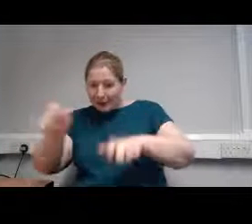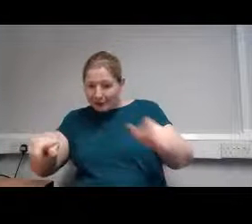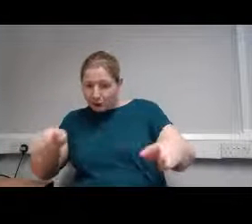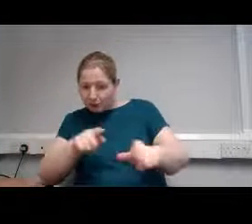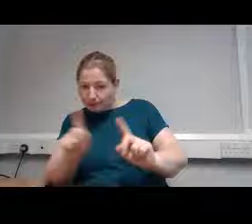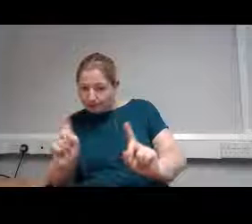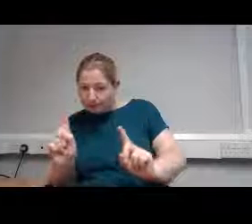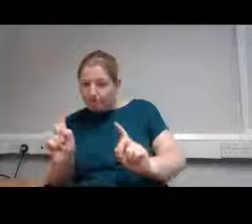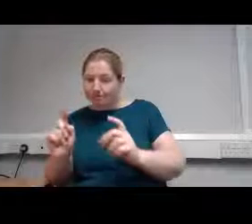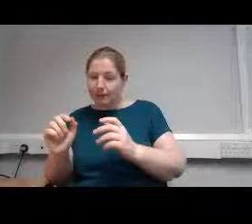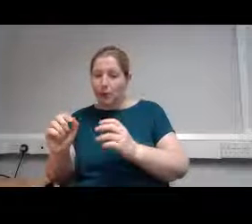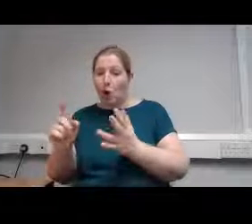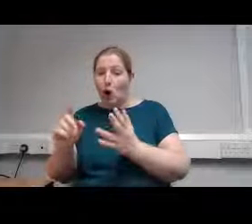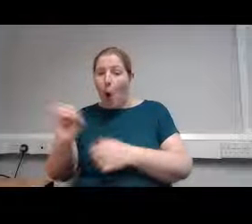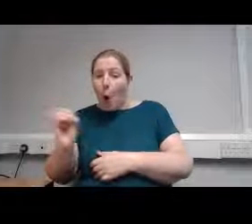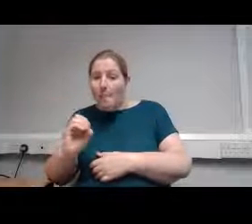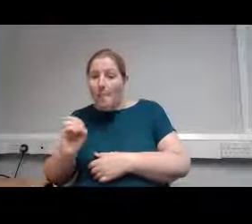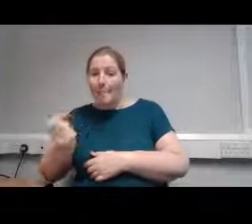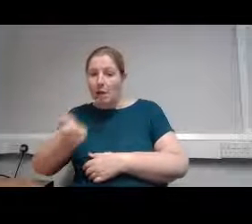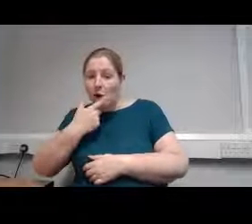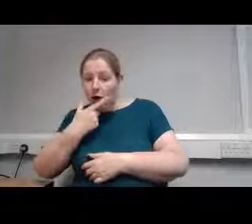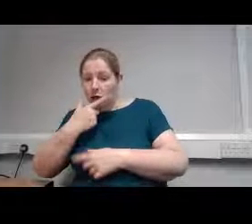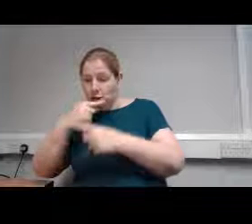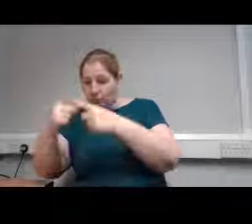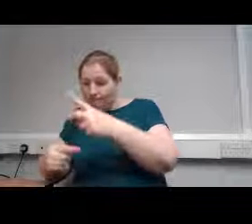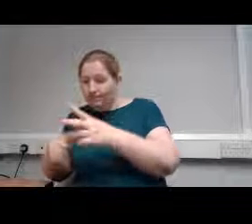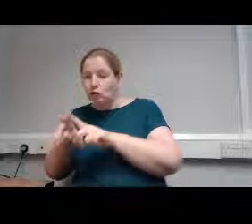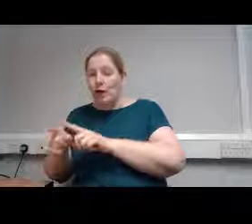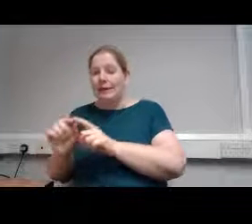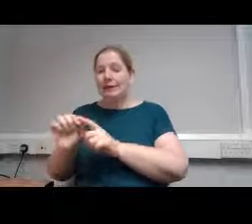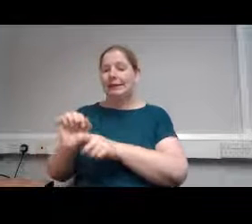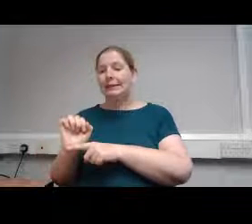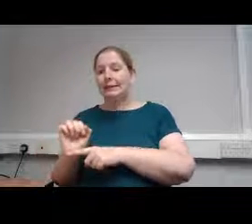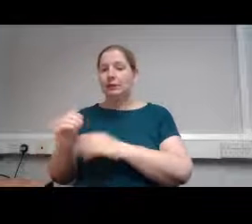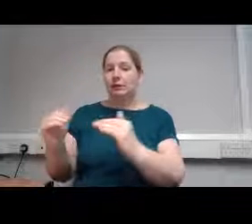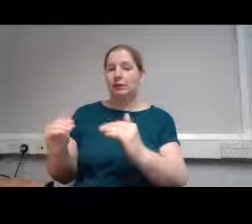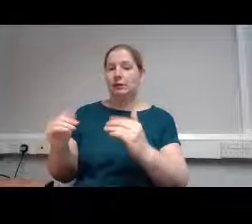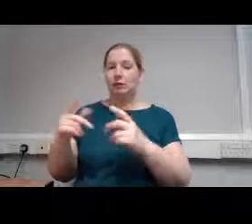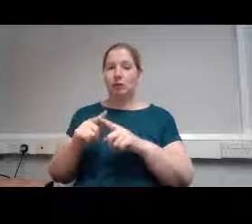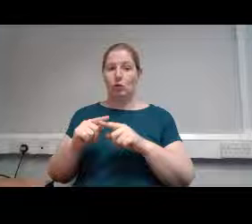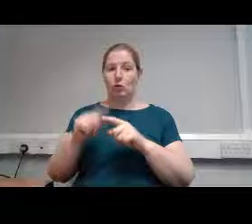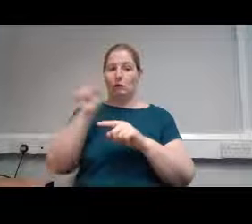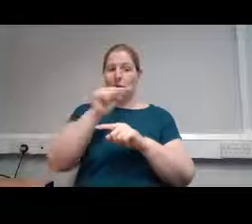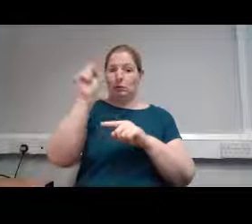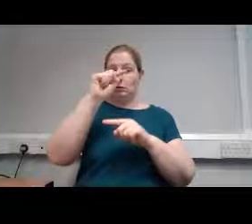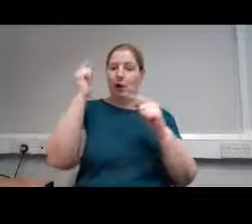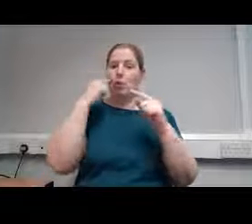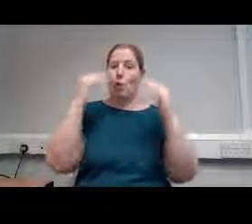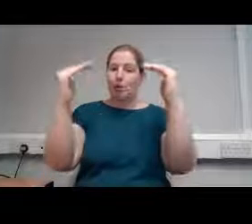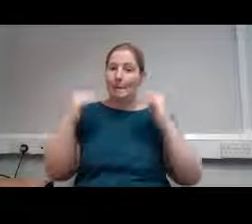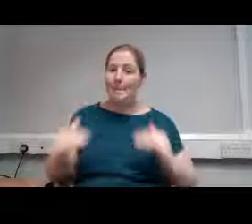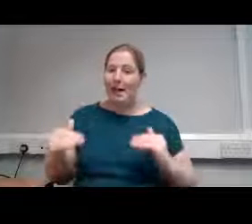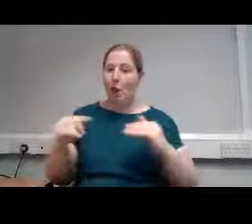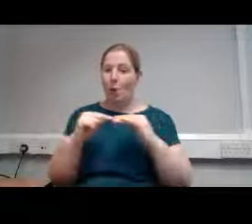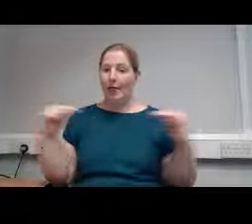opioids and how we can work to get those practices more below that line towards the low prescribing.